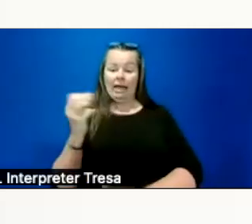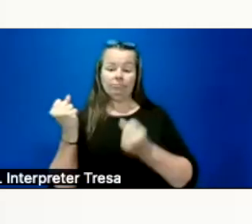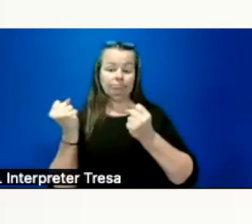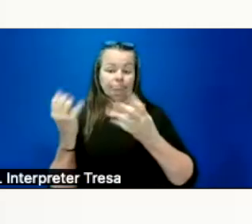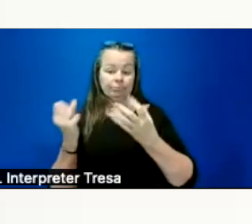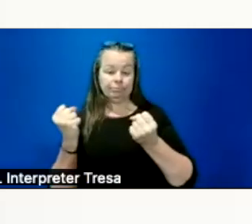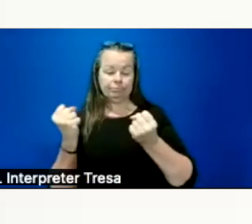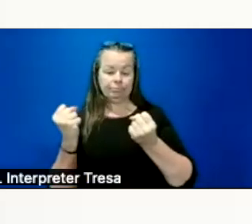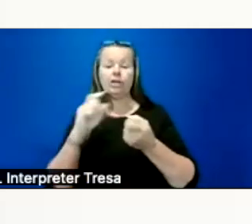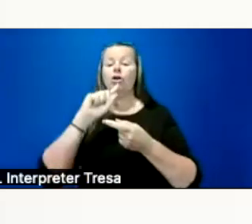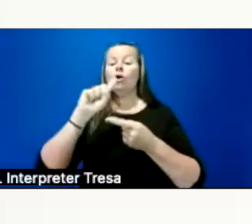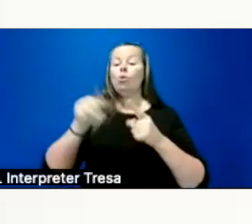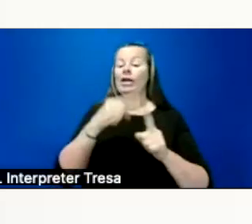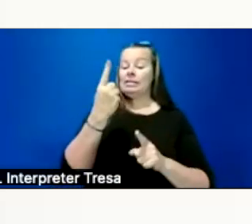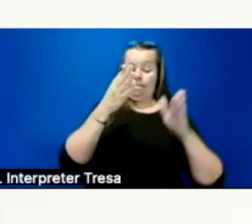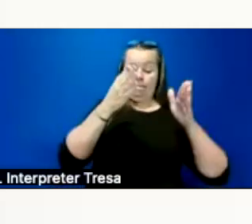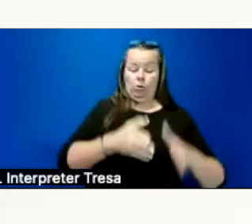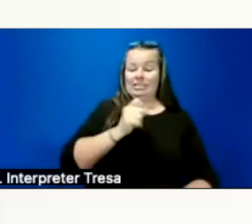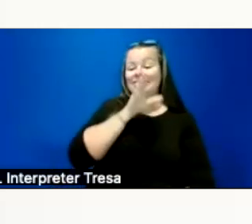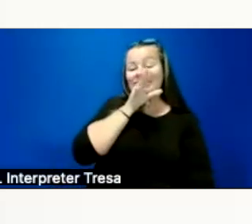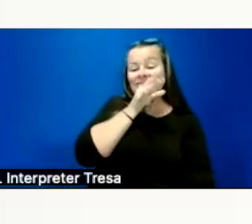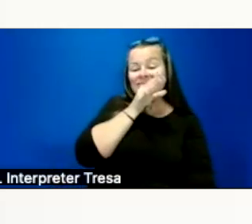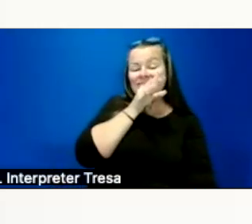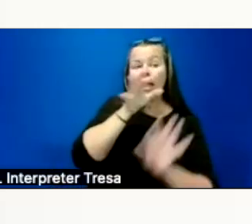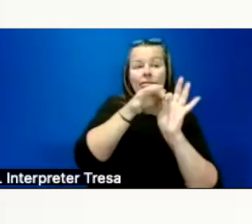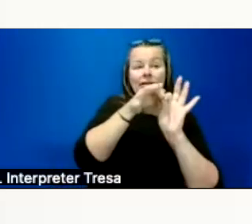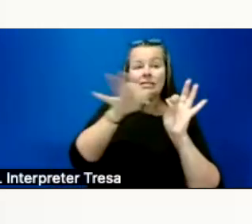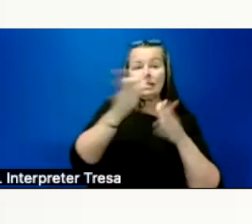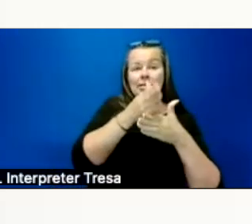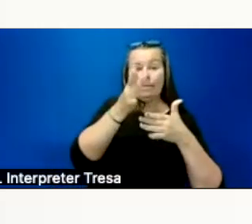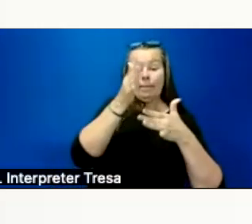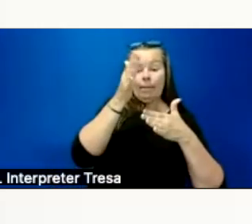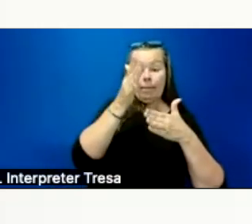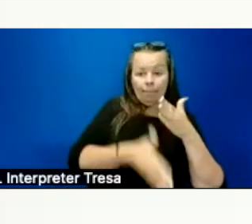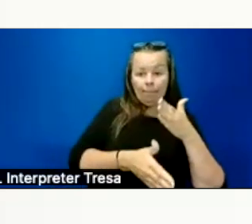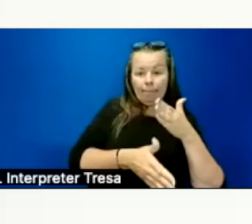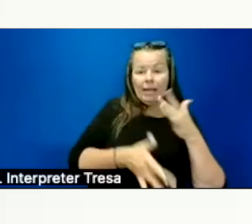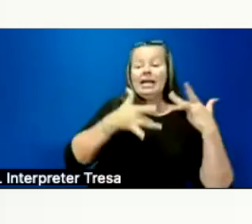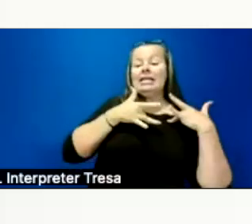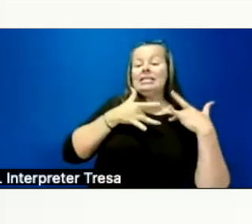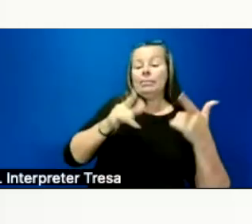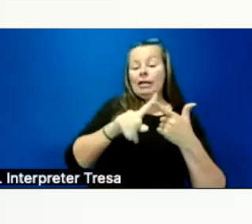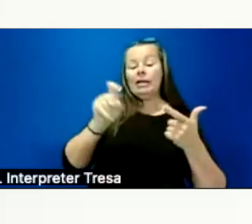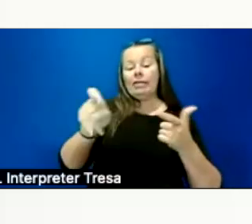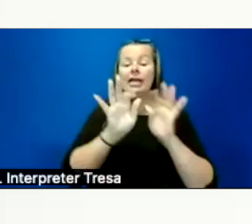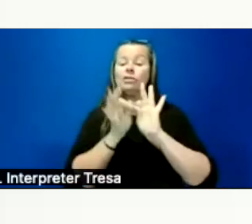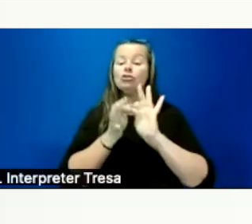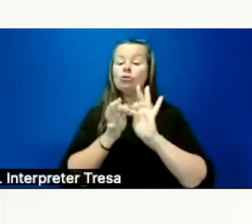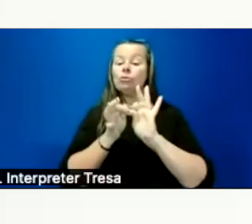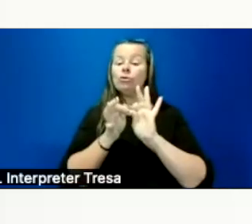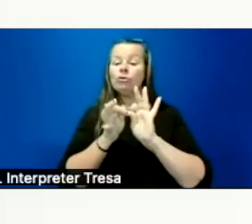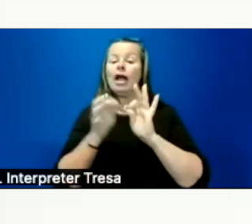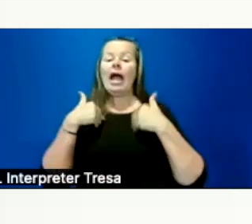is speaking and the sentence is ending, usually the sign language interpreter has